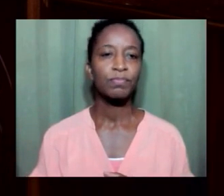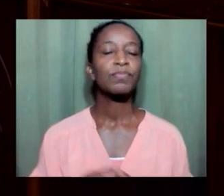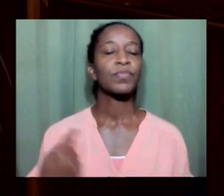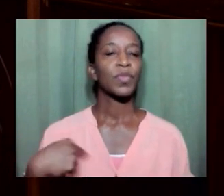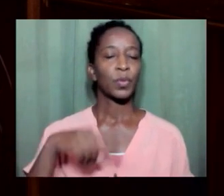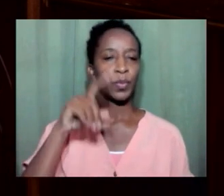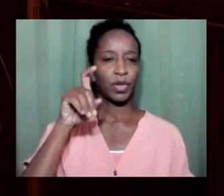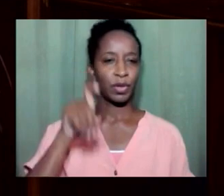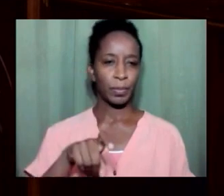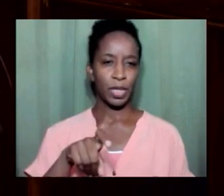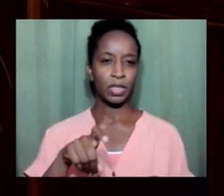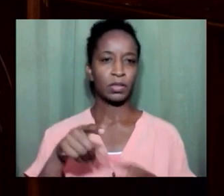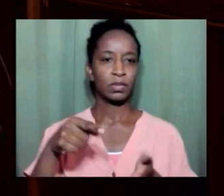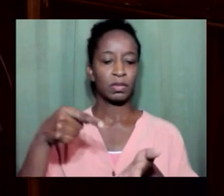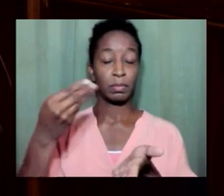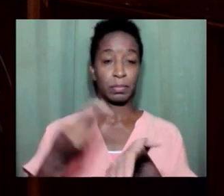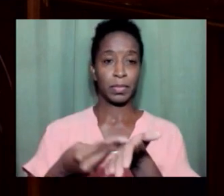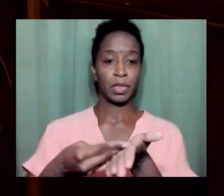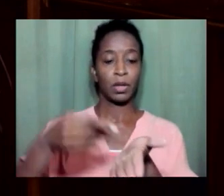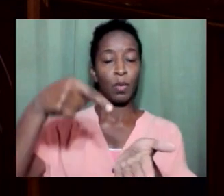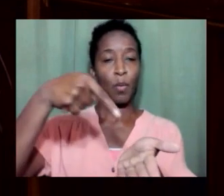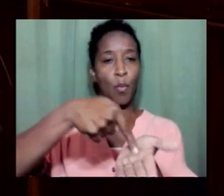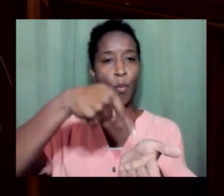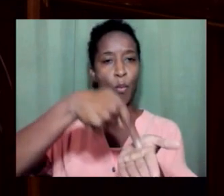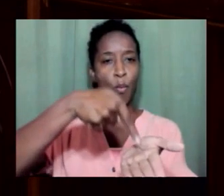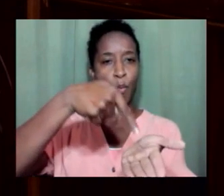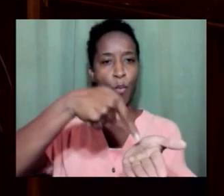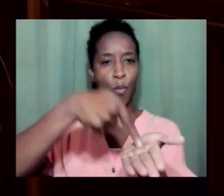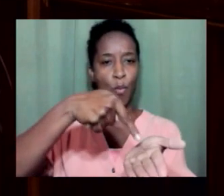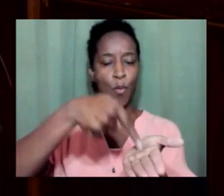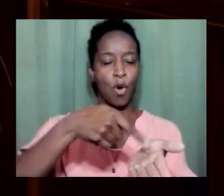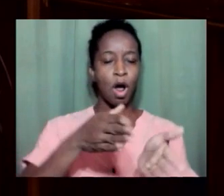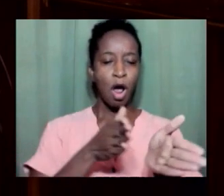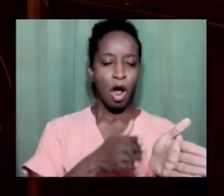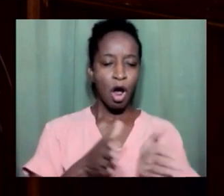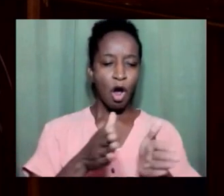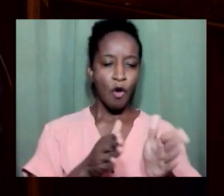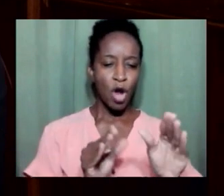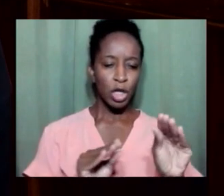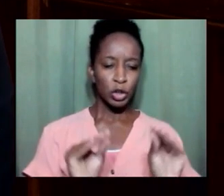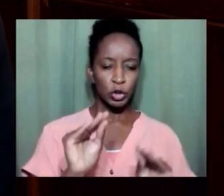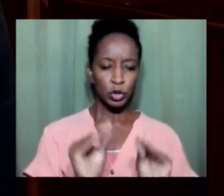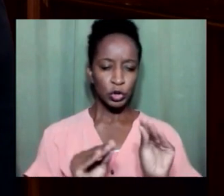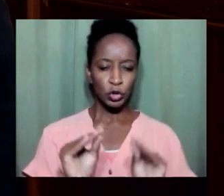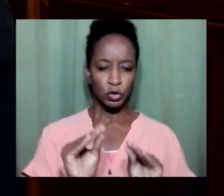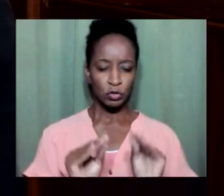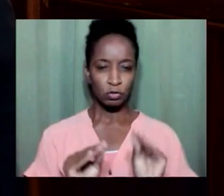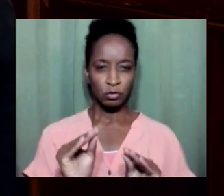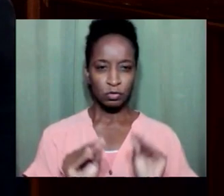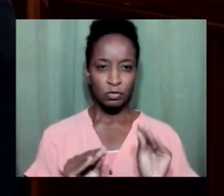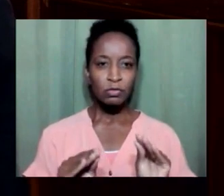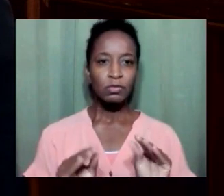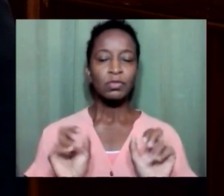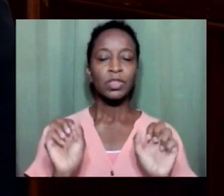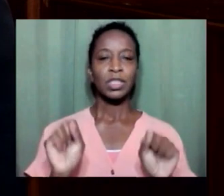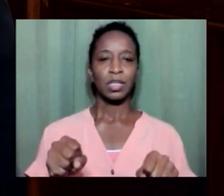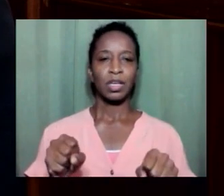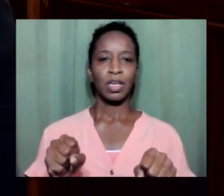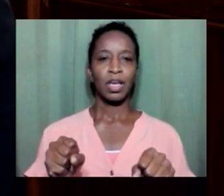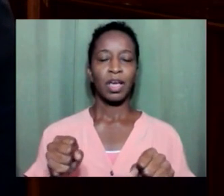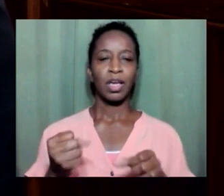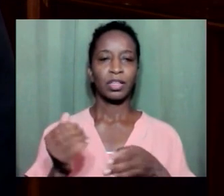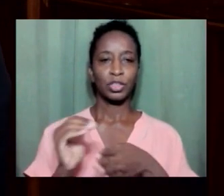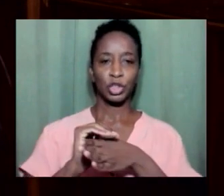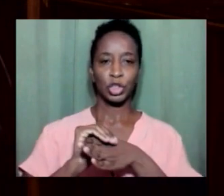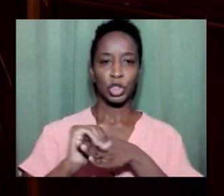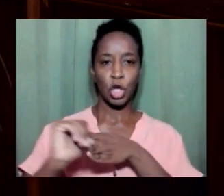to deal with the arrears and the payables, and to save the value of the Barbados dollar? Mr. Speaker,